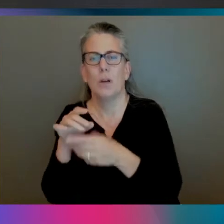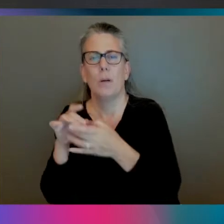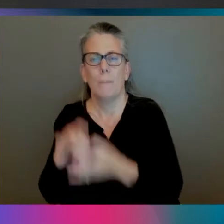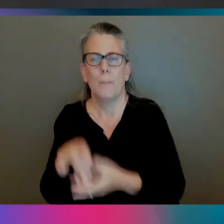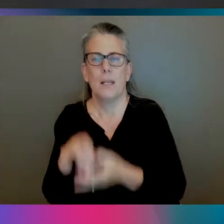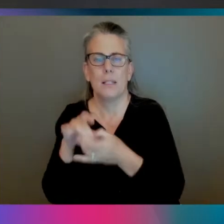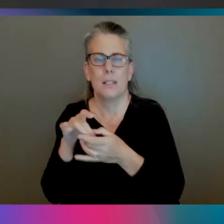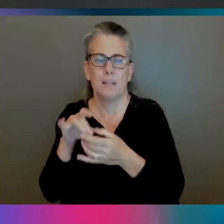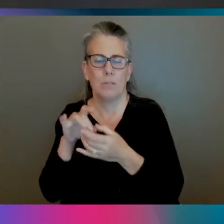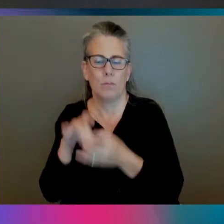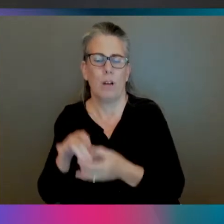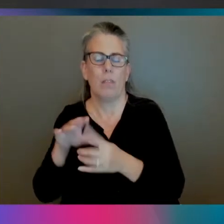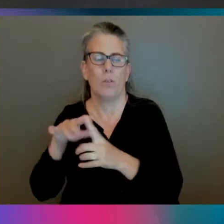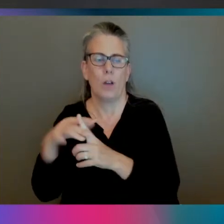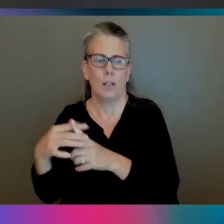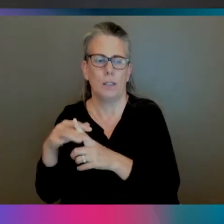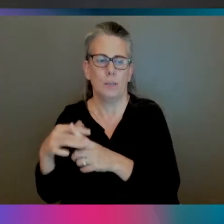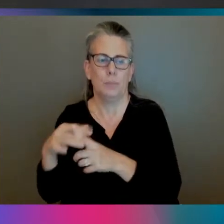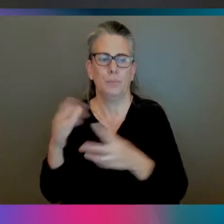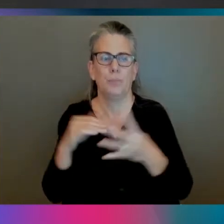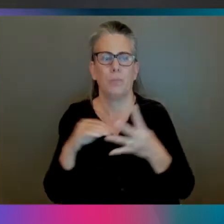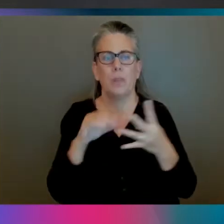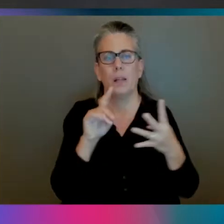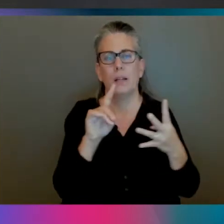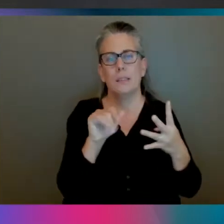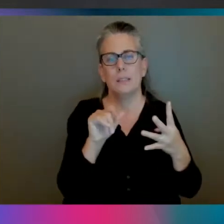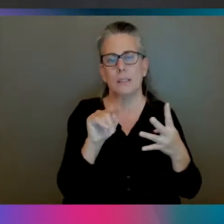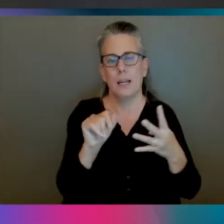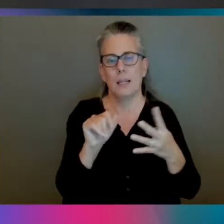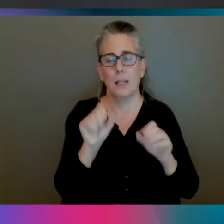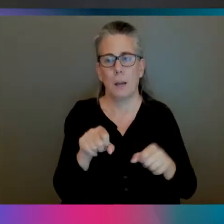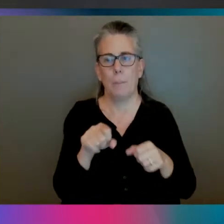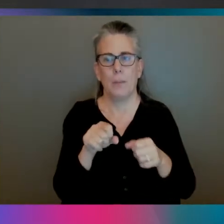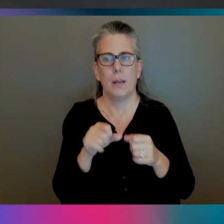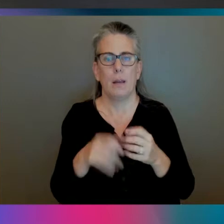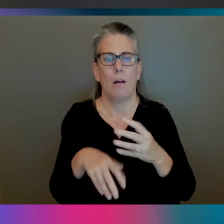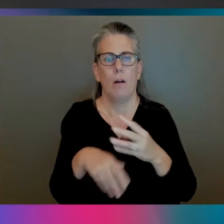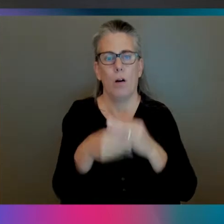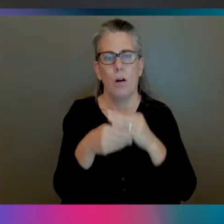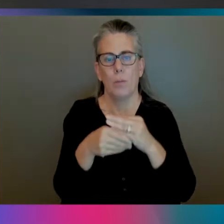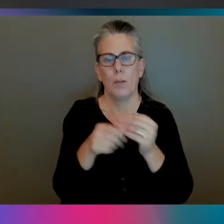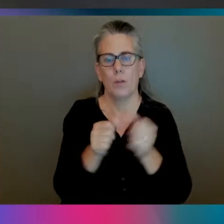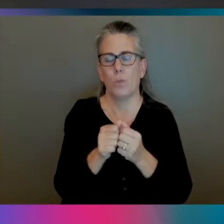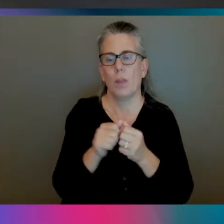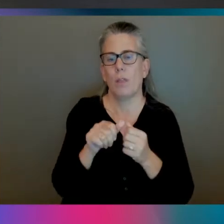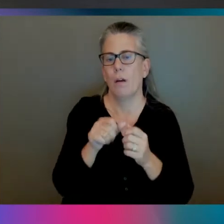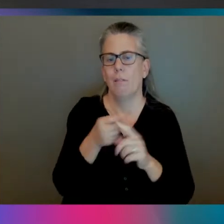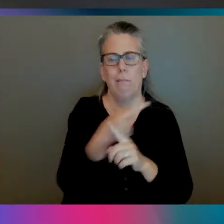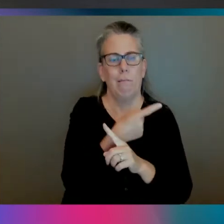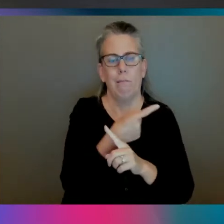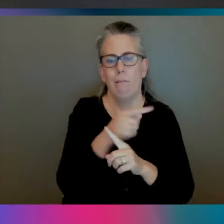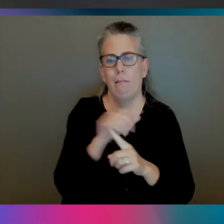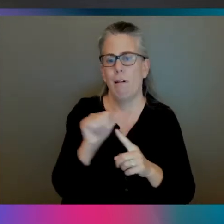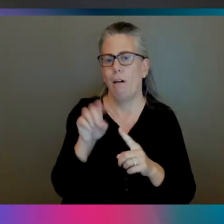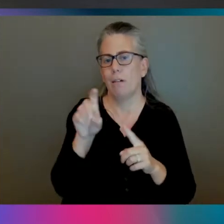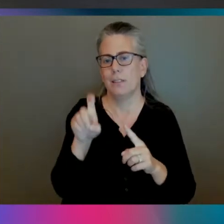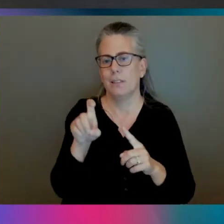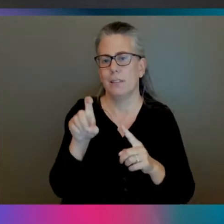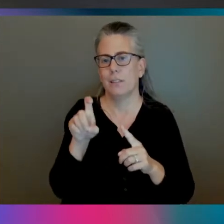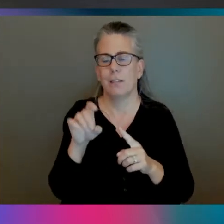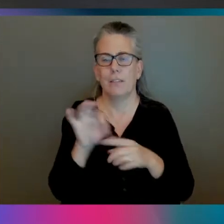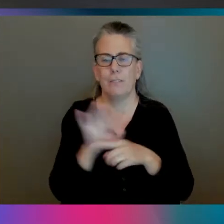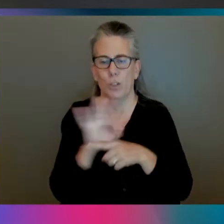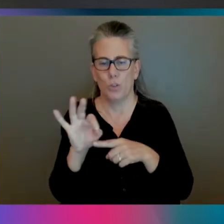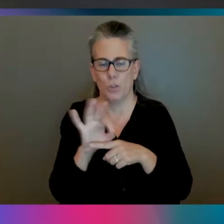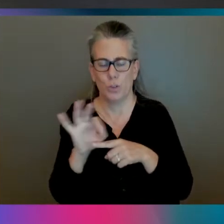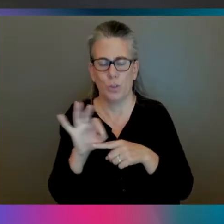see. Data can be augmented with arbitrary auxiliary features. Say that 10 times fast. Mm-hmm. That's why you're saying it.